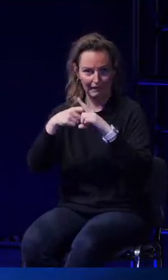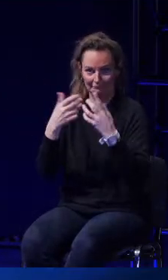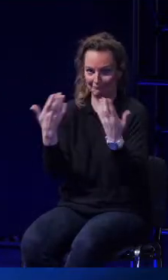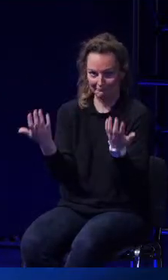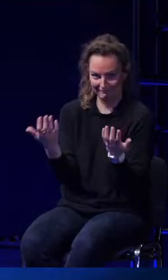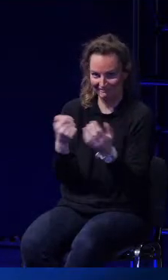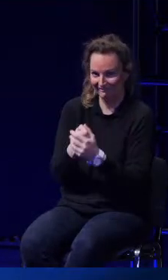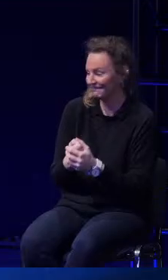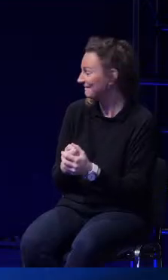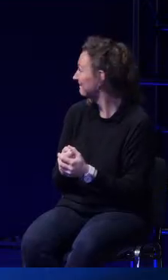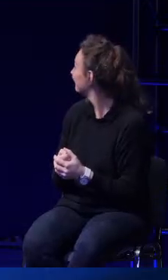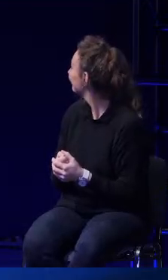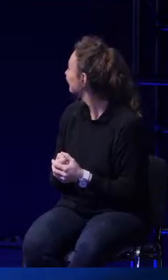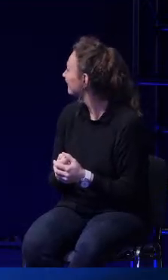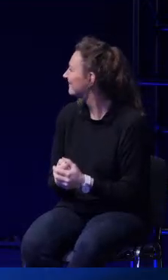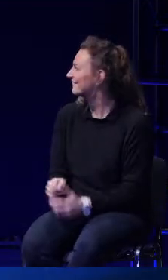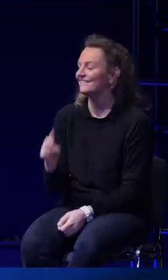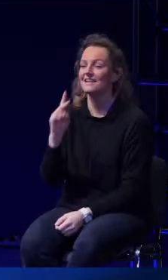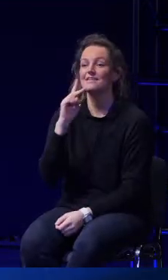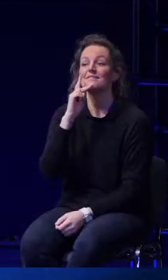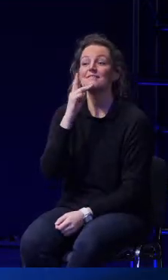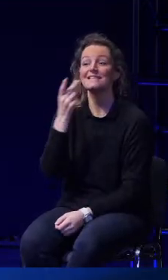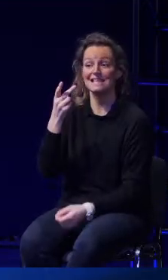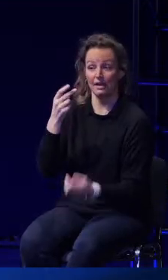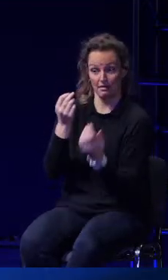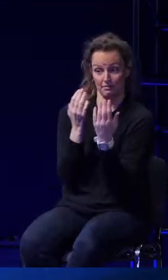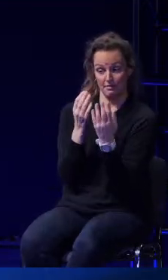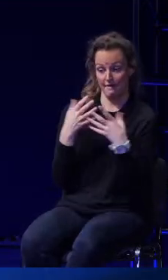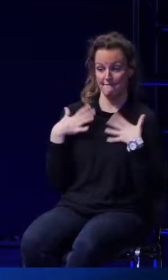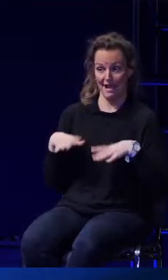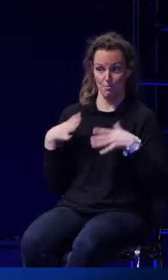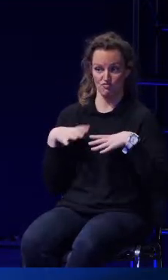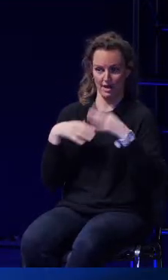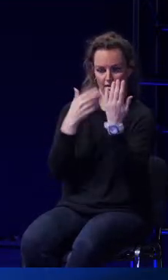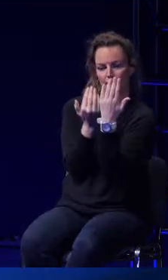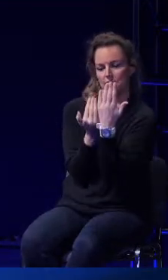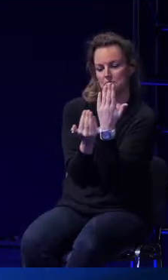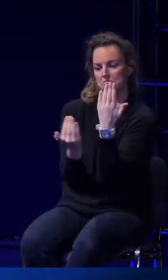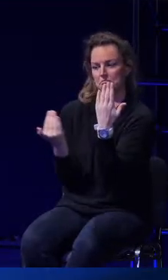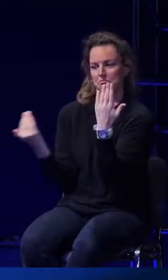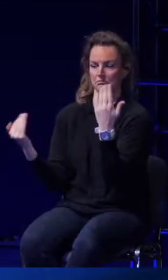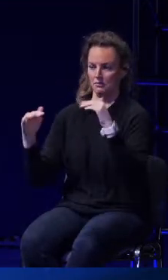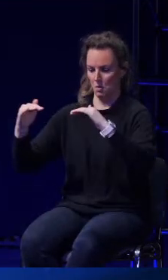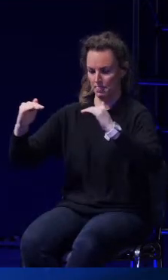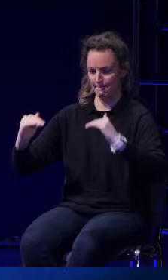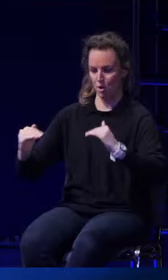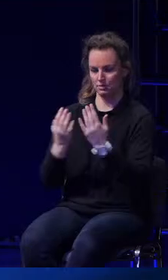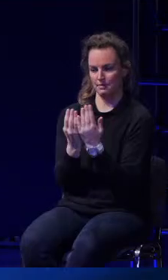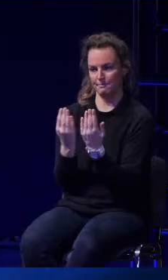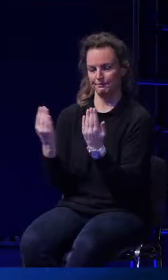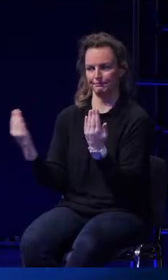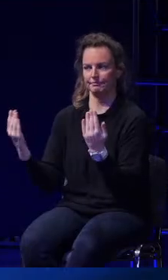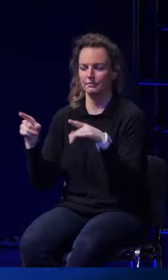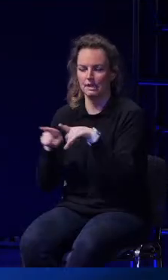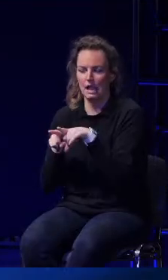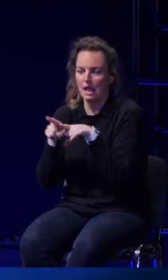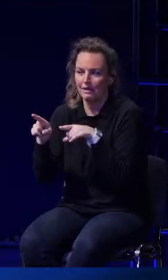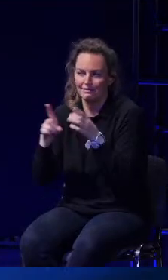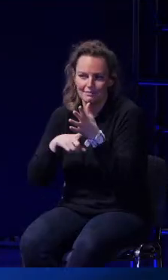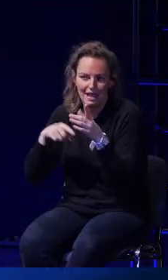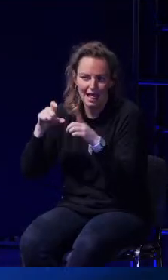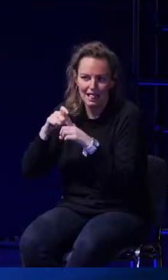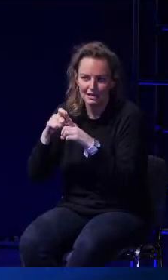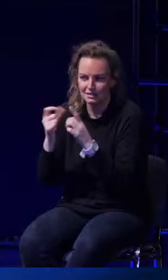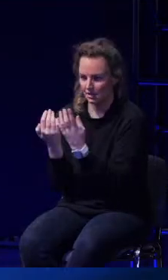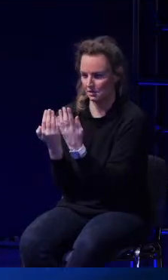second set of fabrics on the bottom are what an LED wall set, with